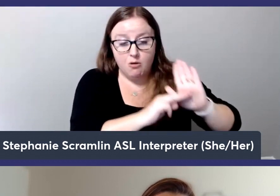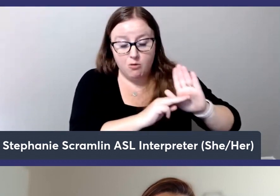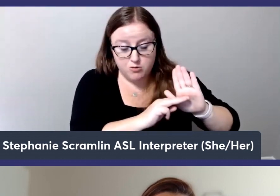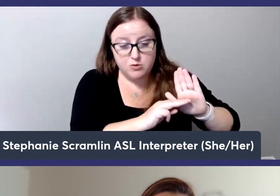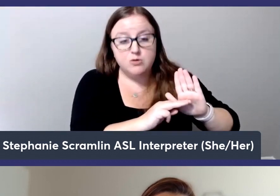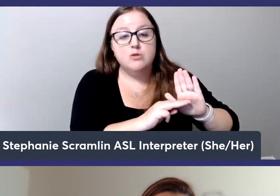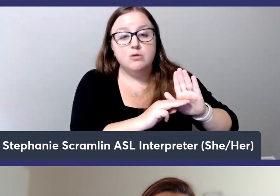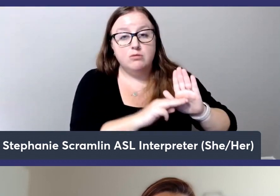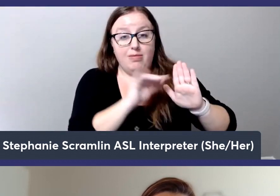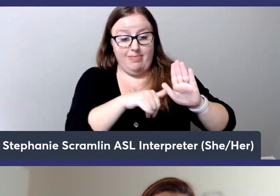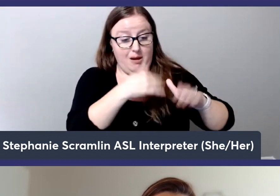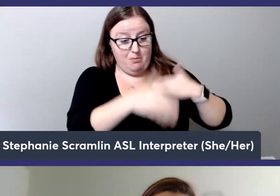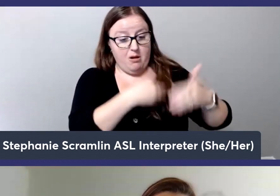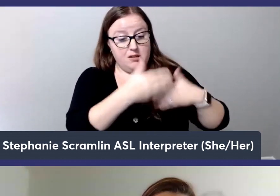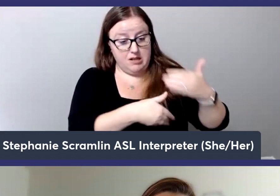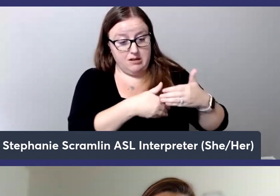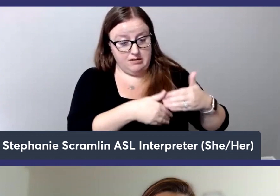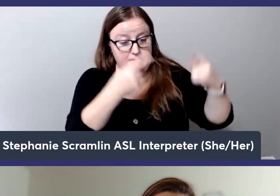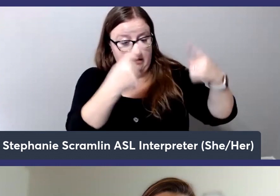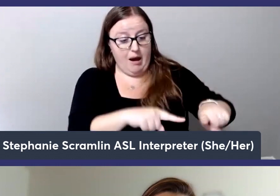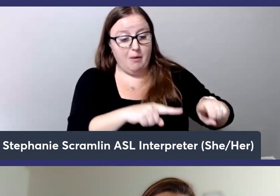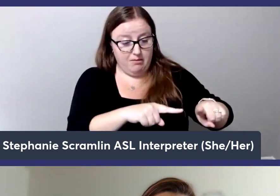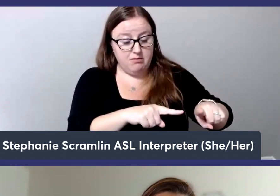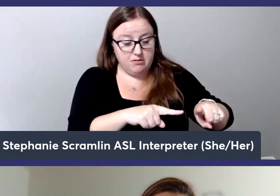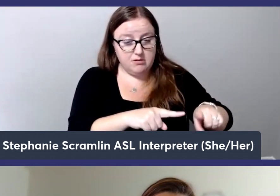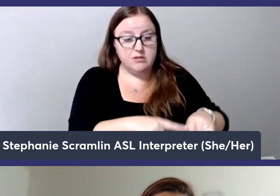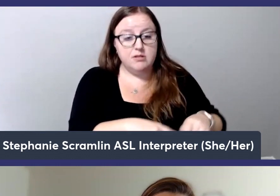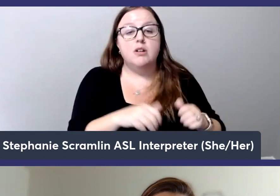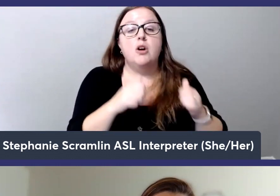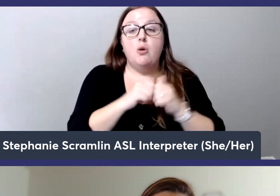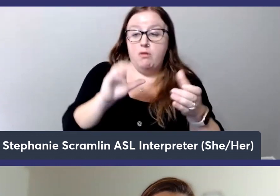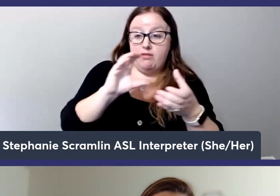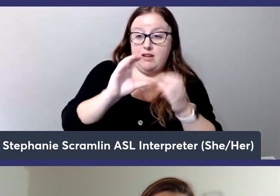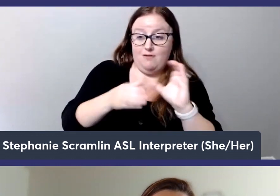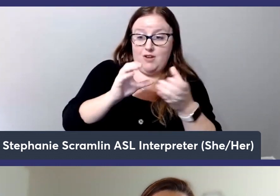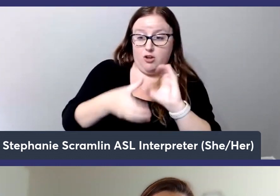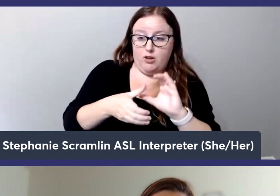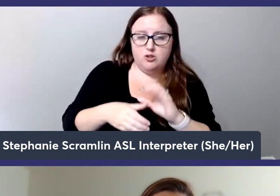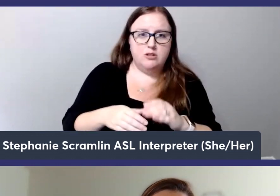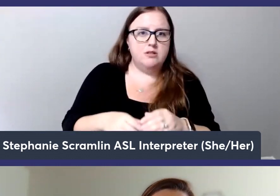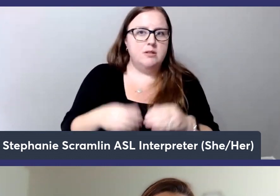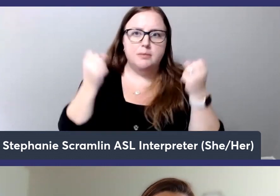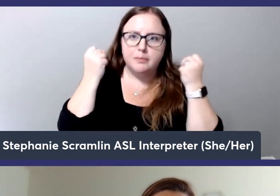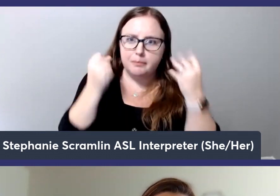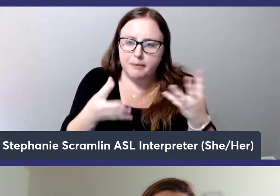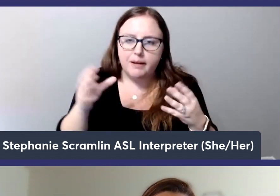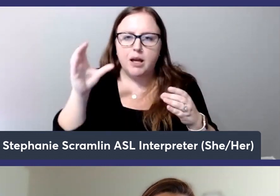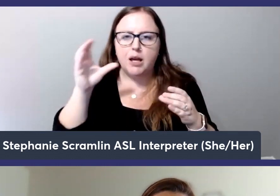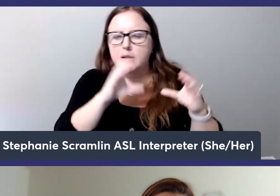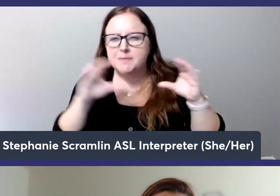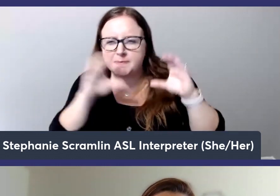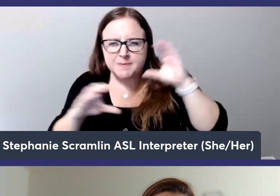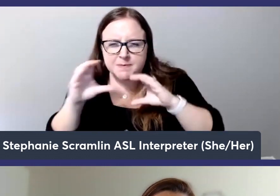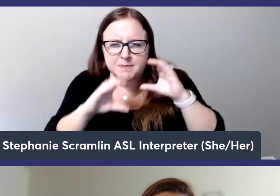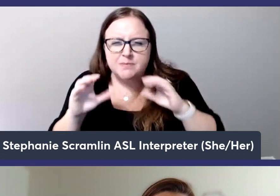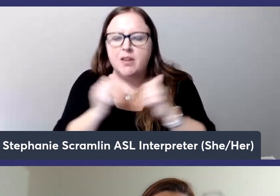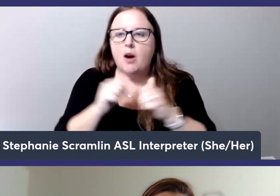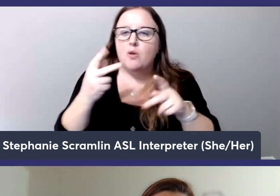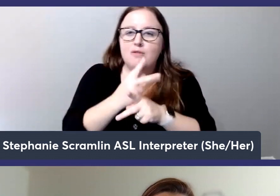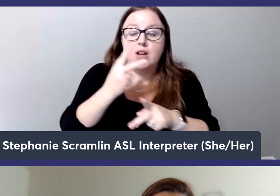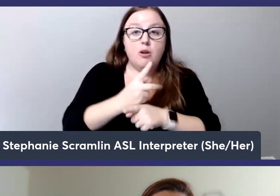model tuning process goes through. And across these configurations, there's a lot of exploration. how do you really get to the